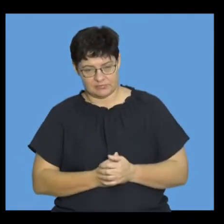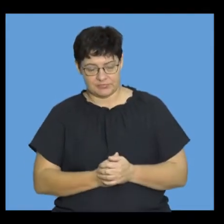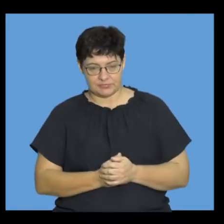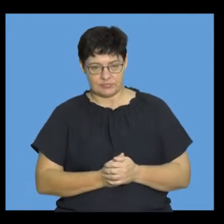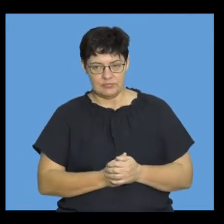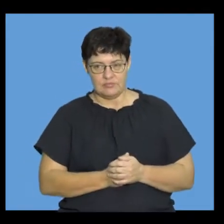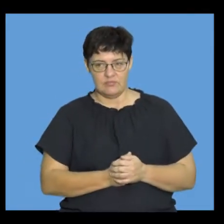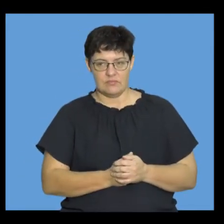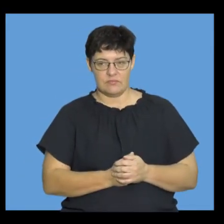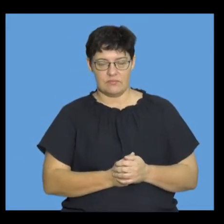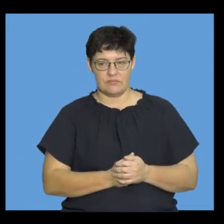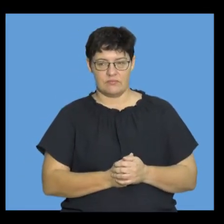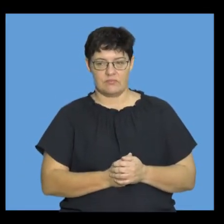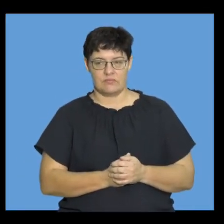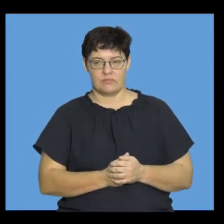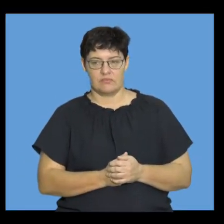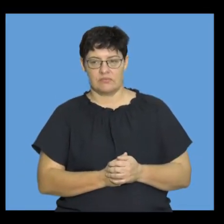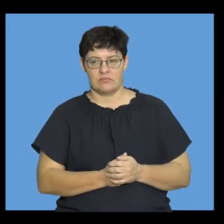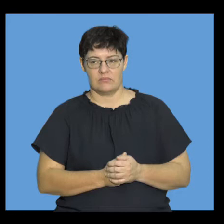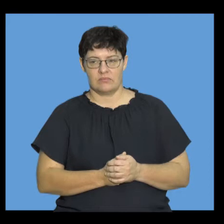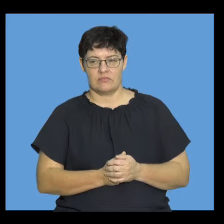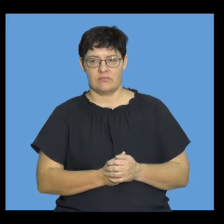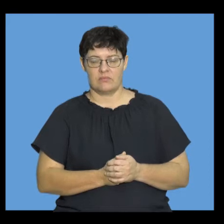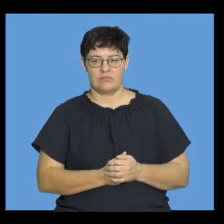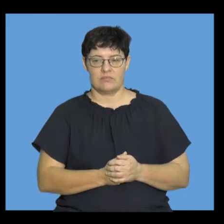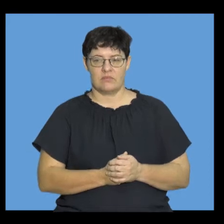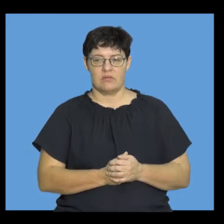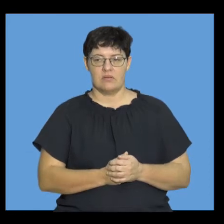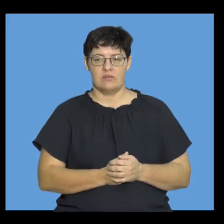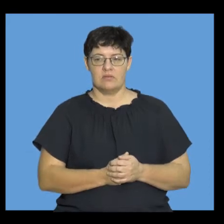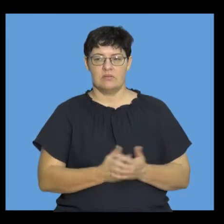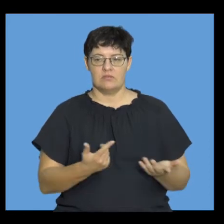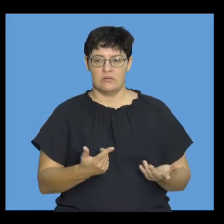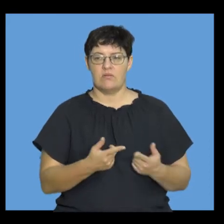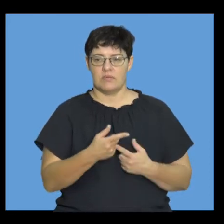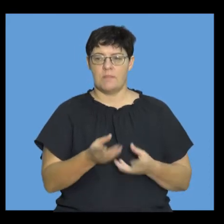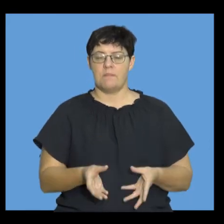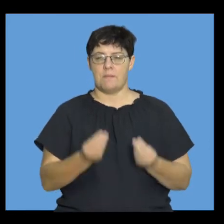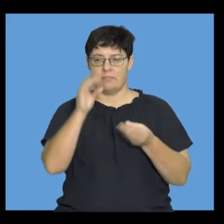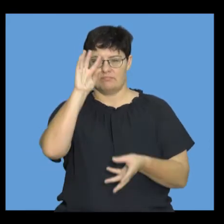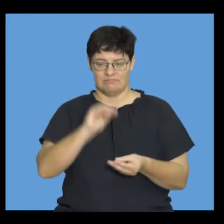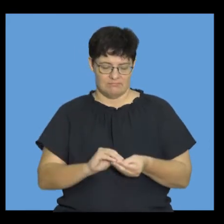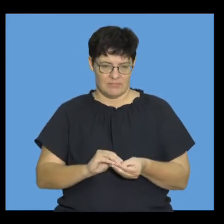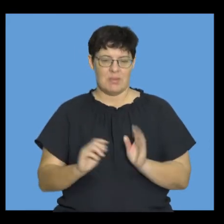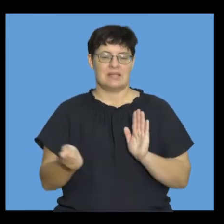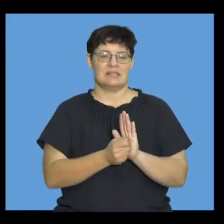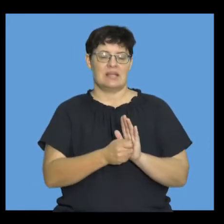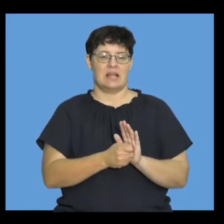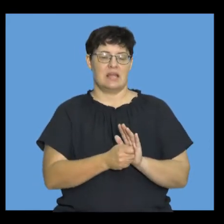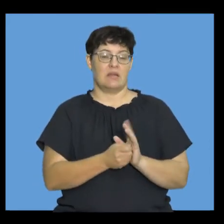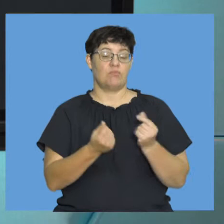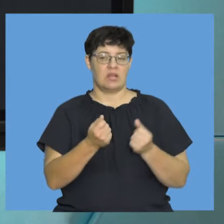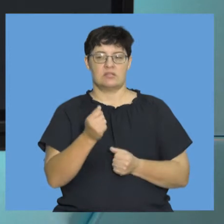the two, cost price plus your markup is equal to your selling price of 125.